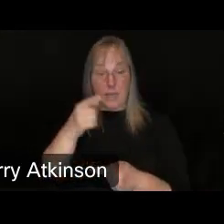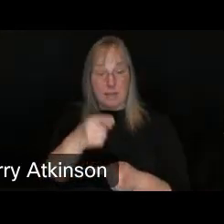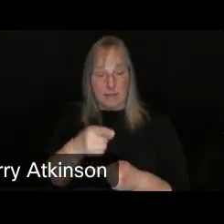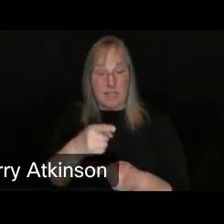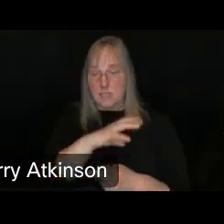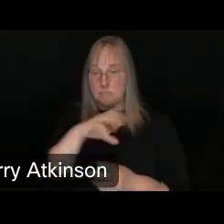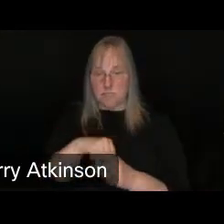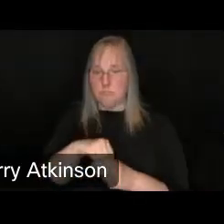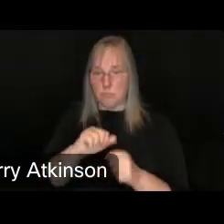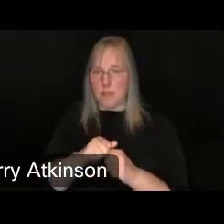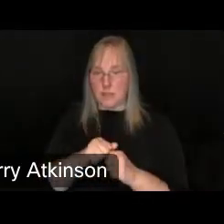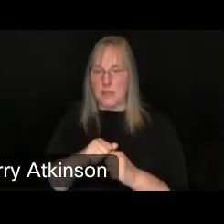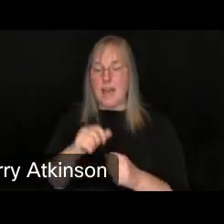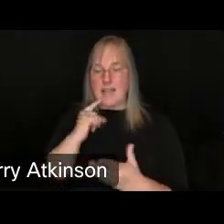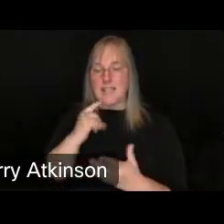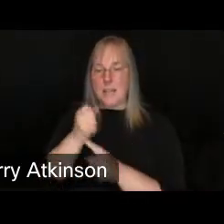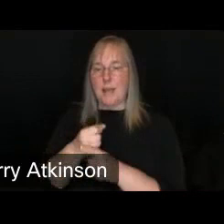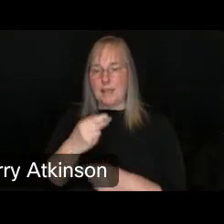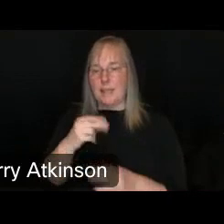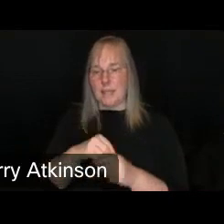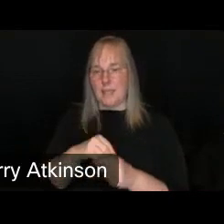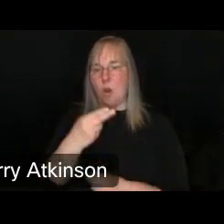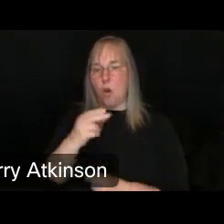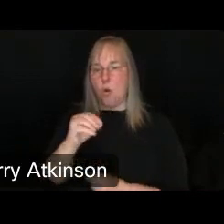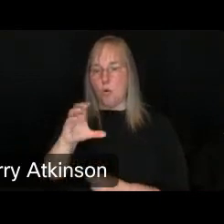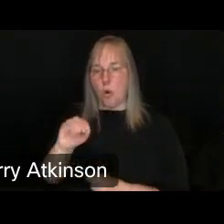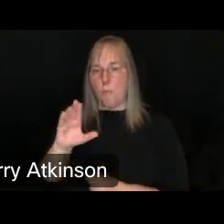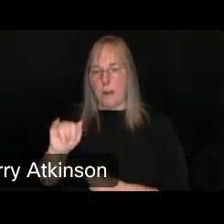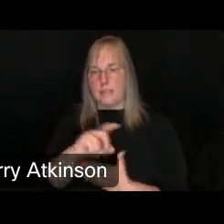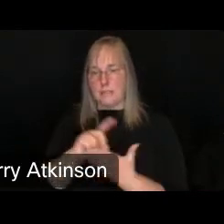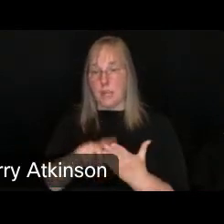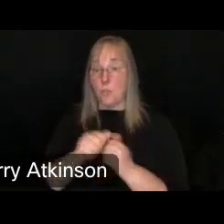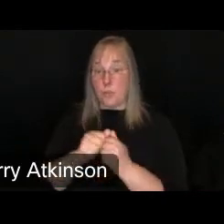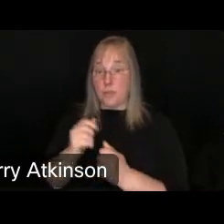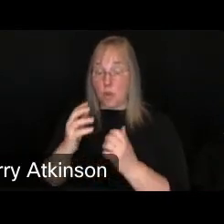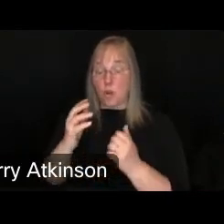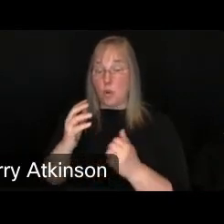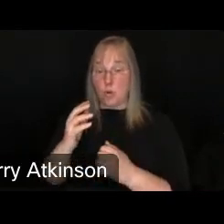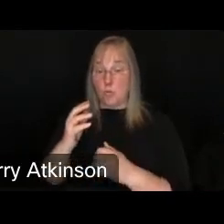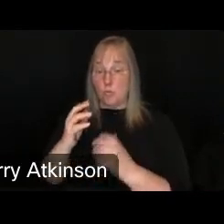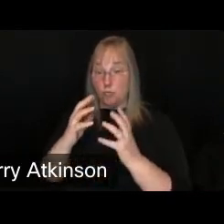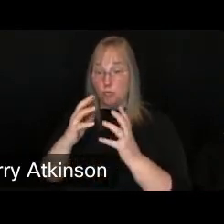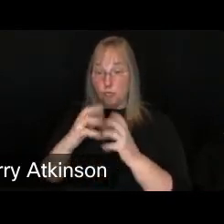So hopefully with the development, we will regain some of those job growth.